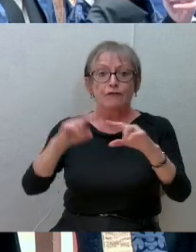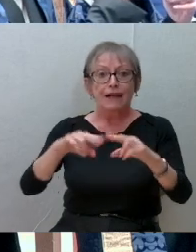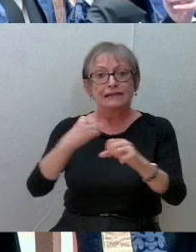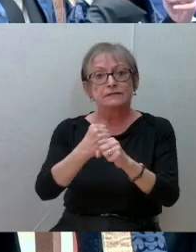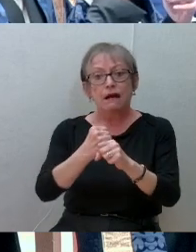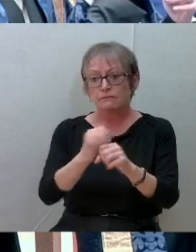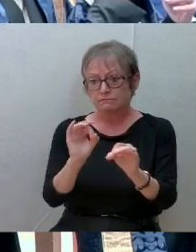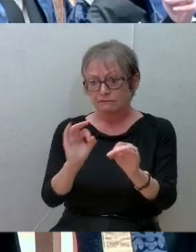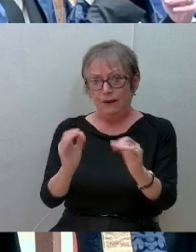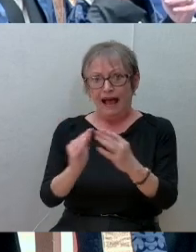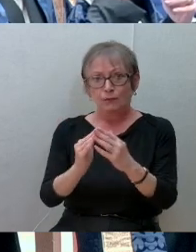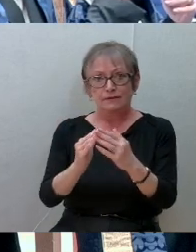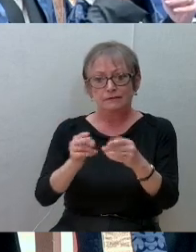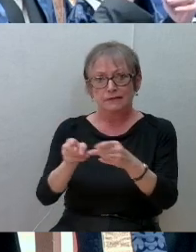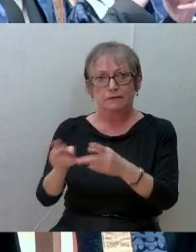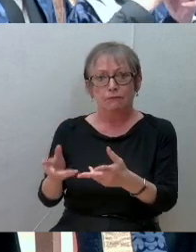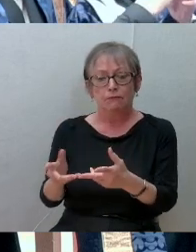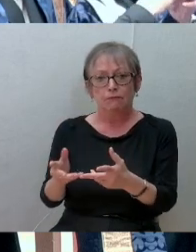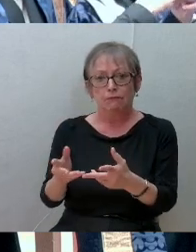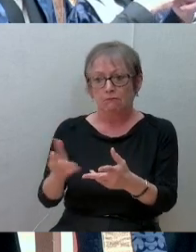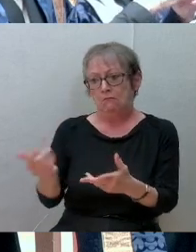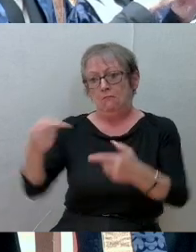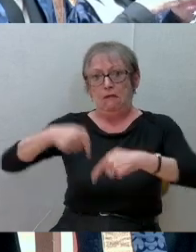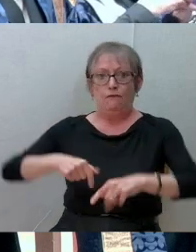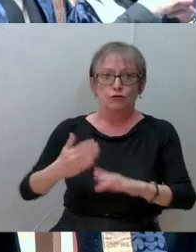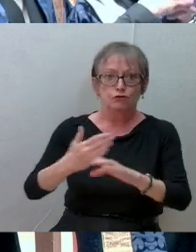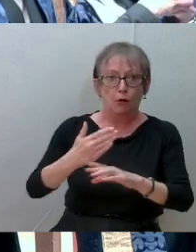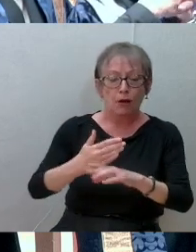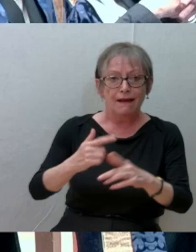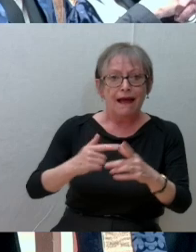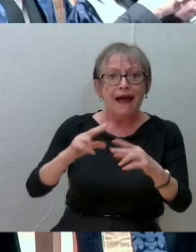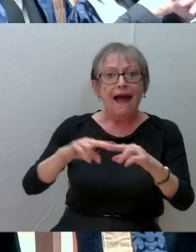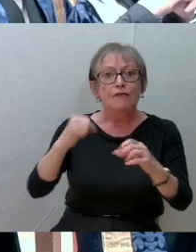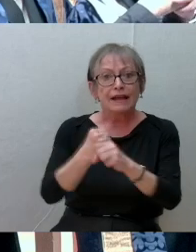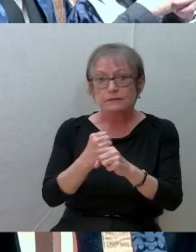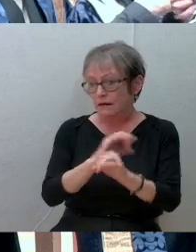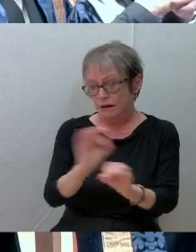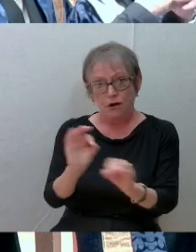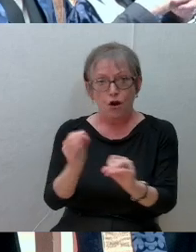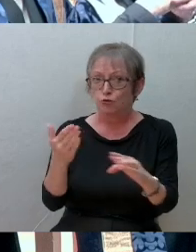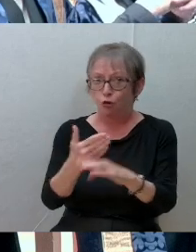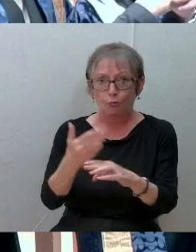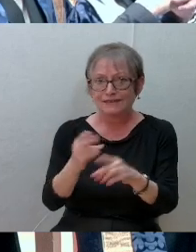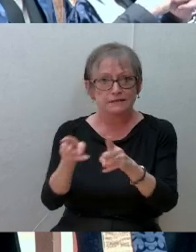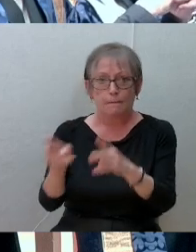system. People might say I came for jobs. In Afghanistan, we didn't have a jobs system.